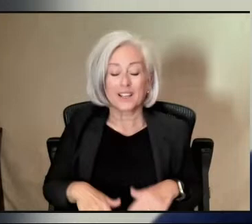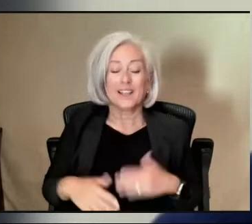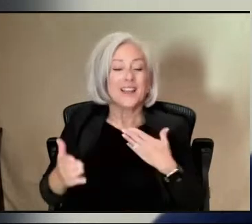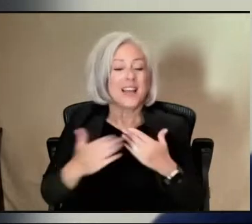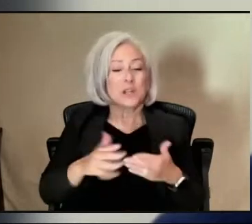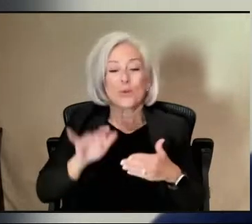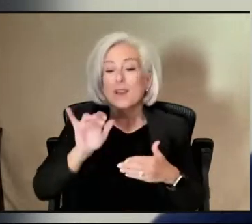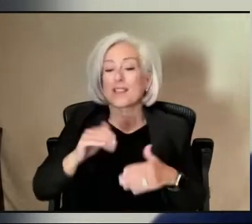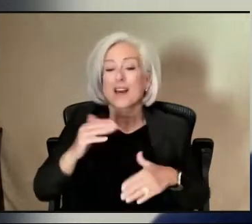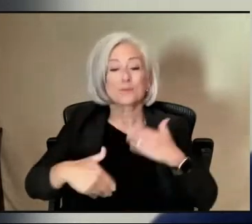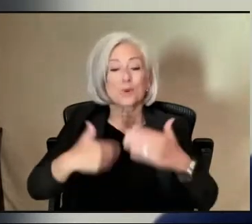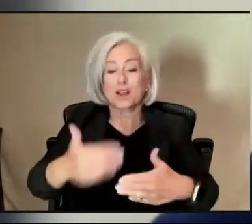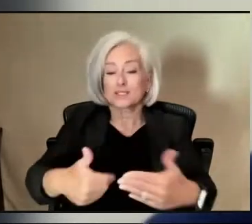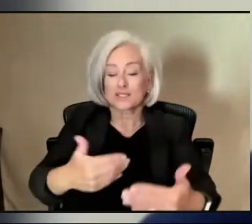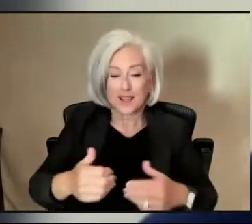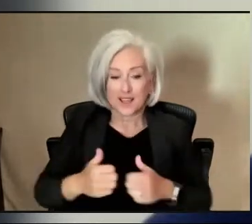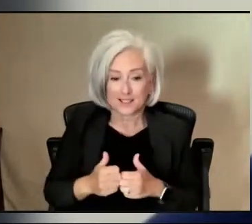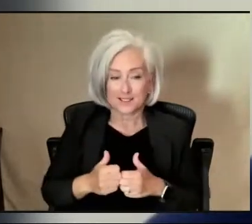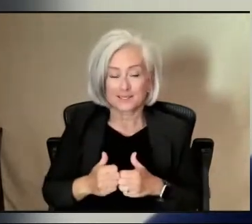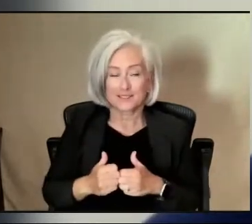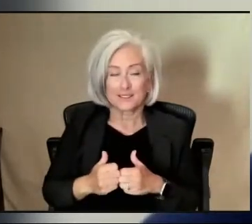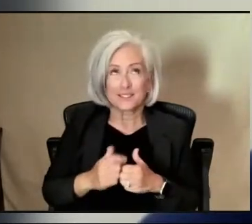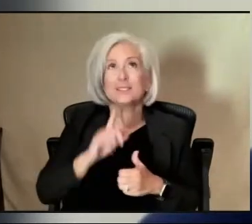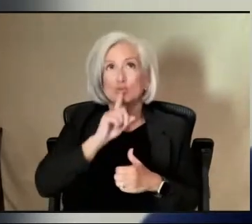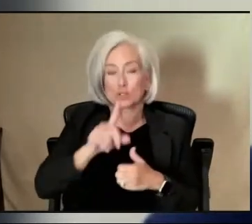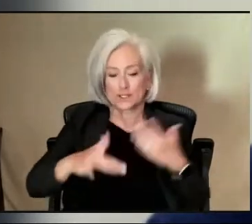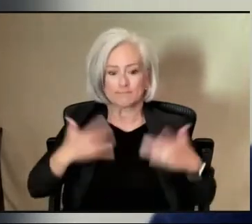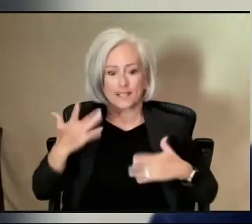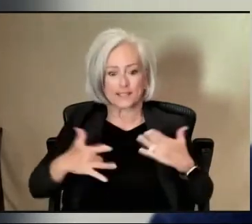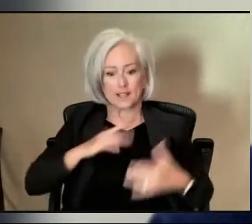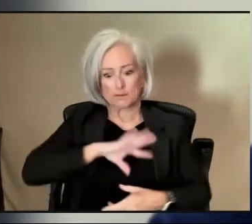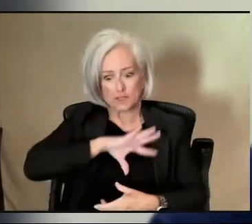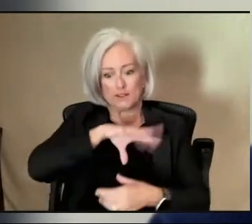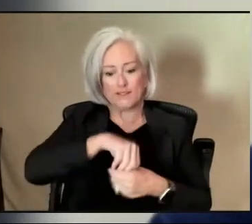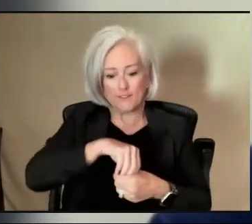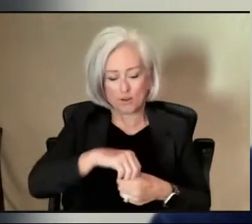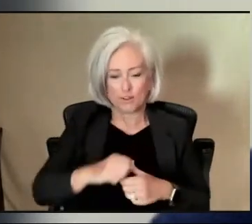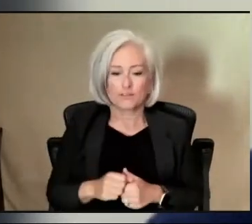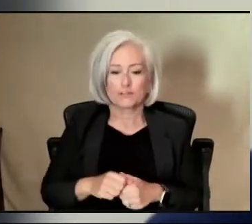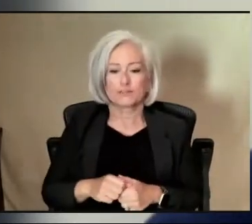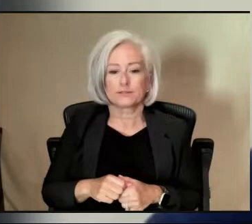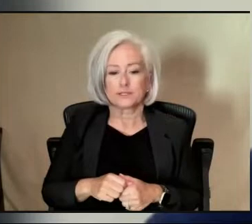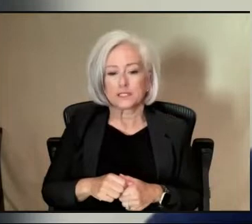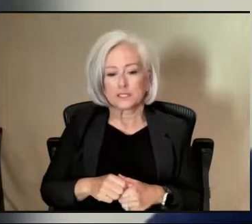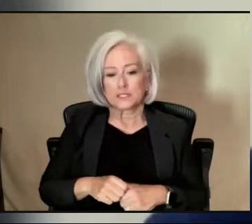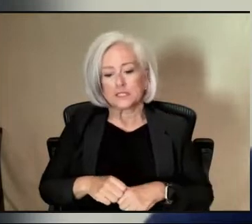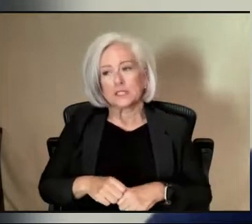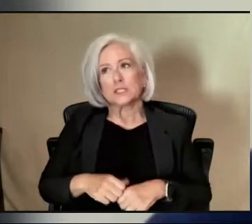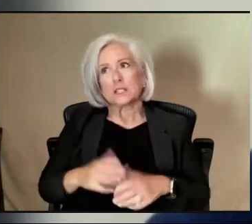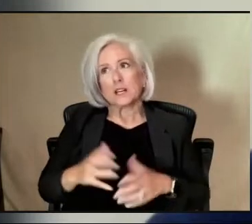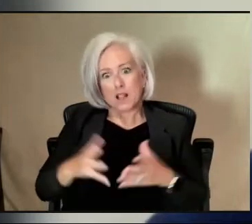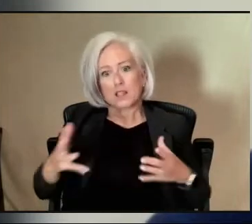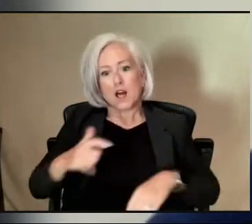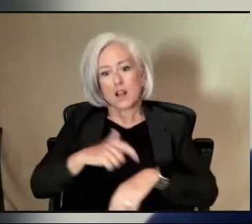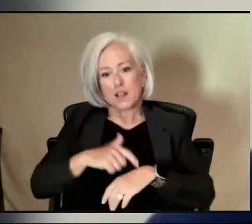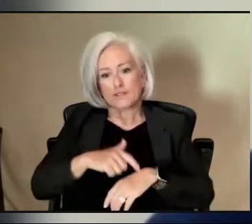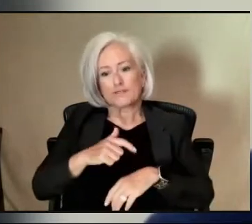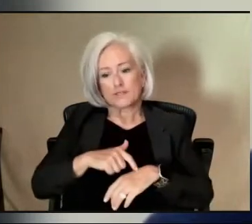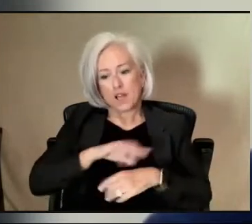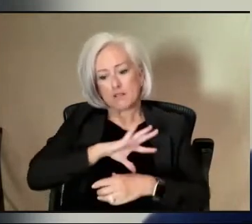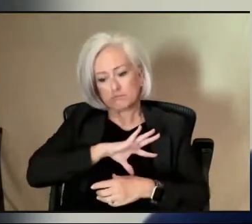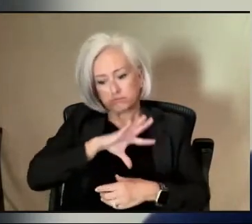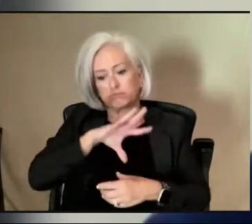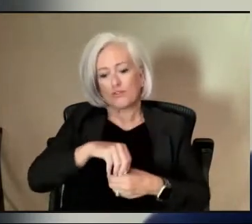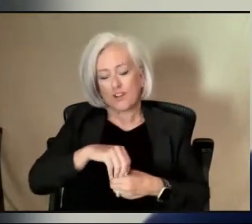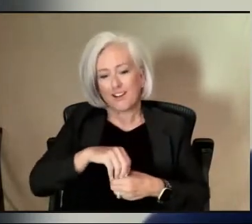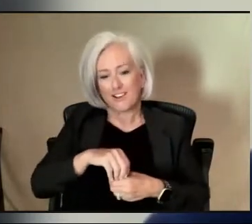was very exciting to be part of it, and it was very time consuming. There were a lot of people who got less